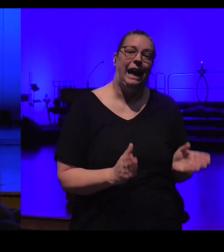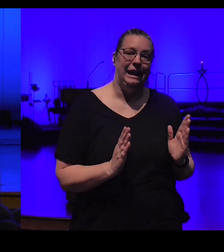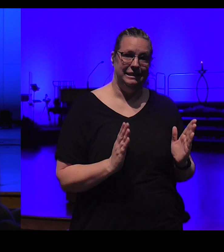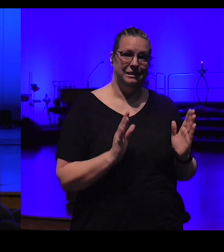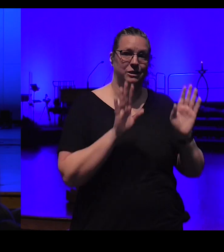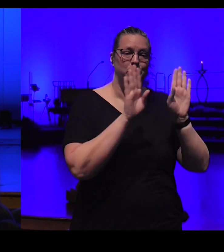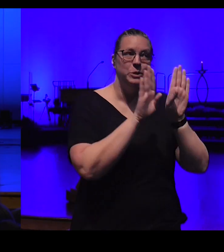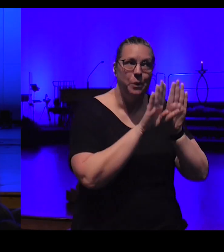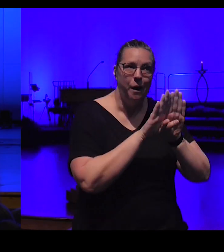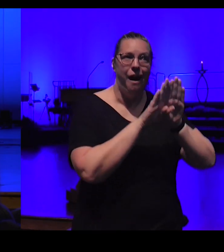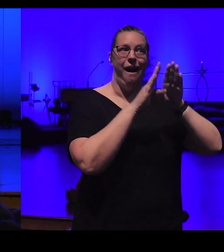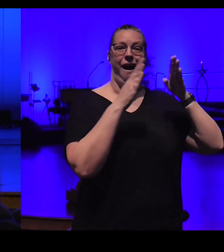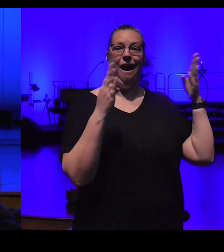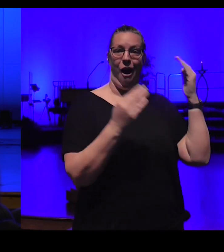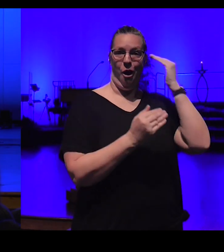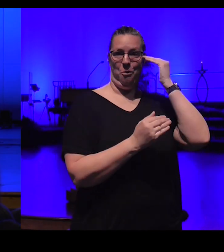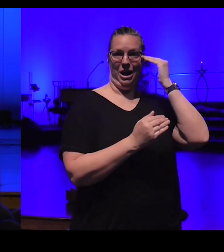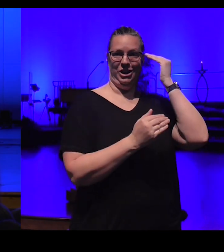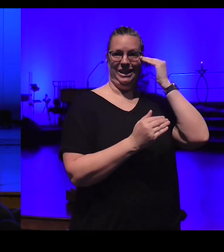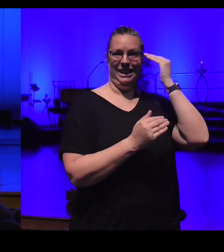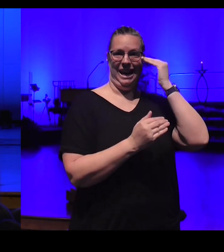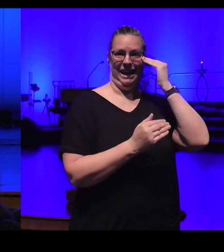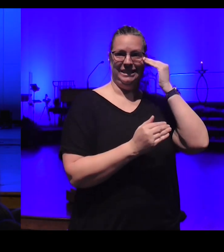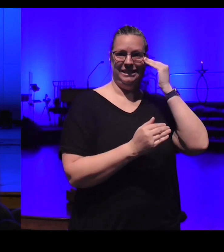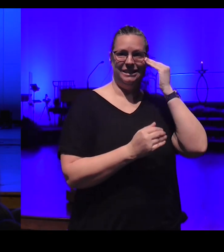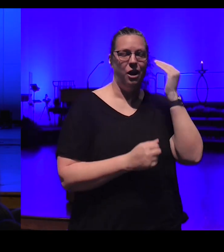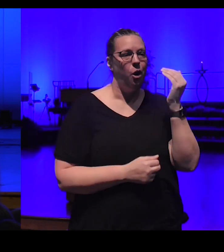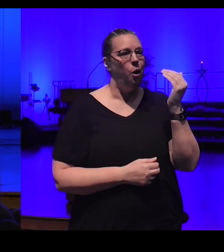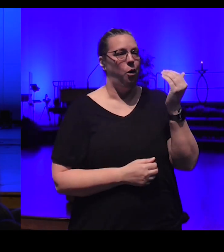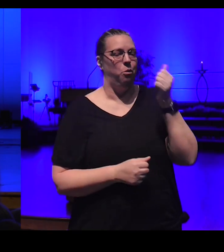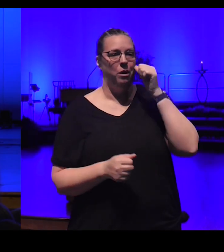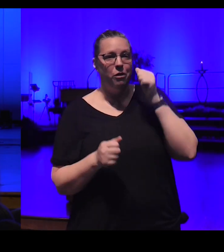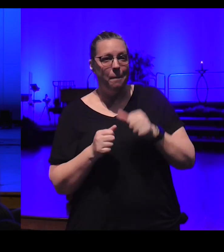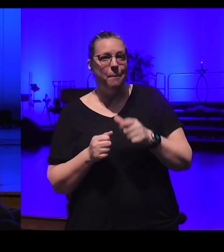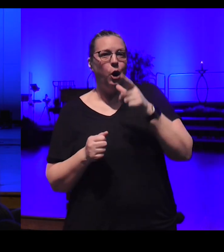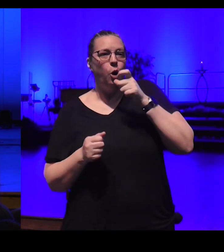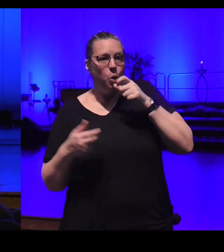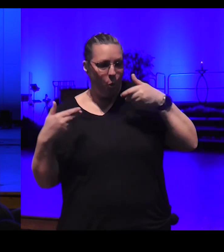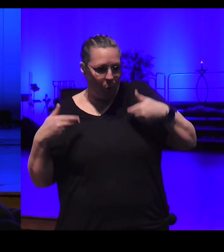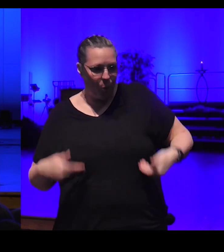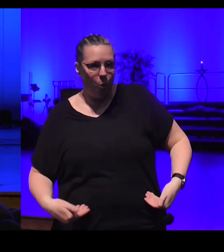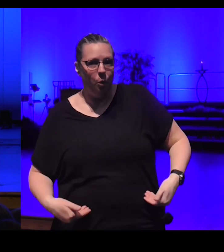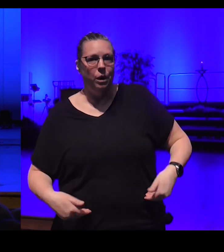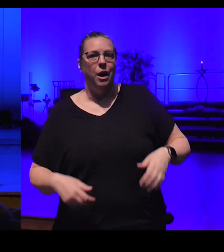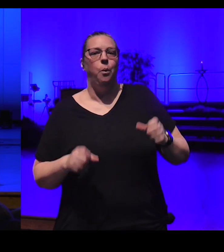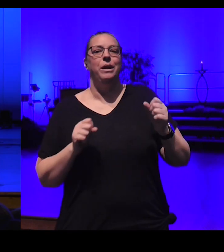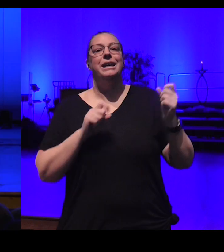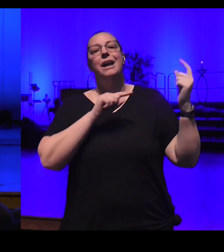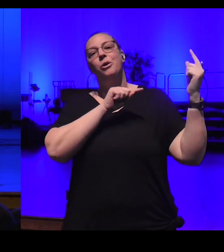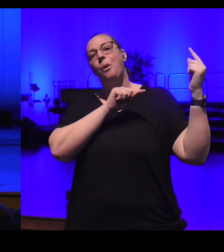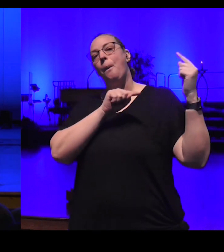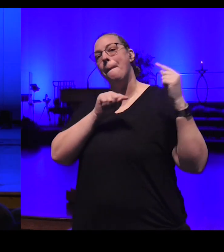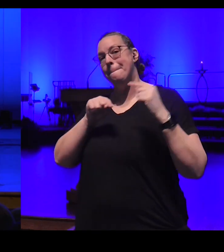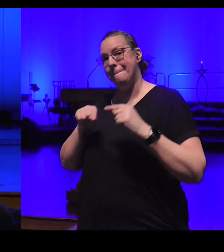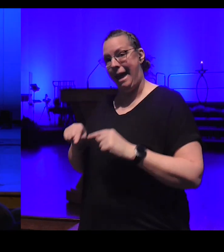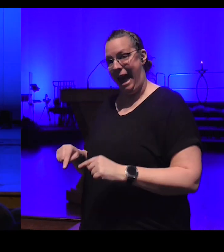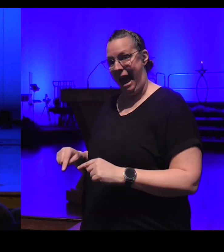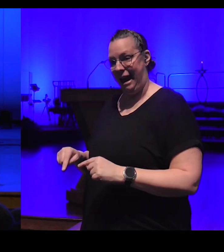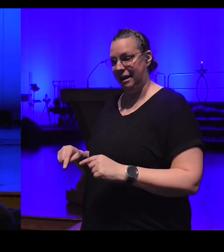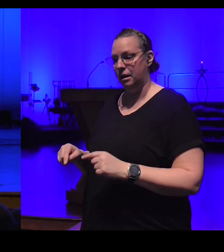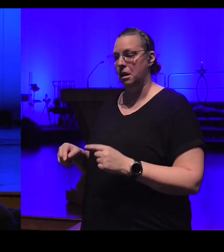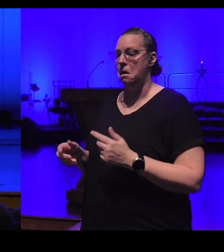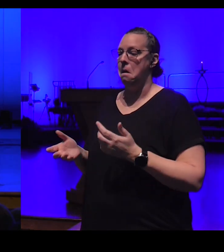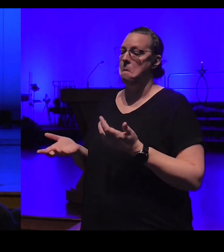awareness, where we can remember who we are beneath the noise, and we can return to once but